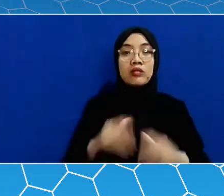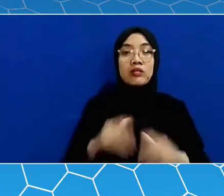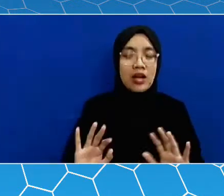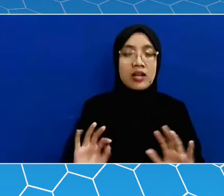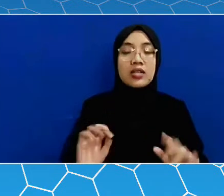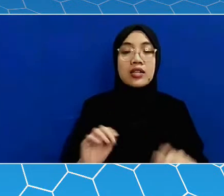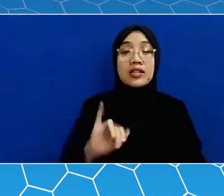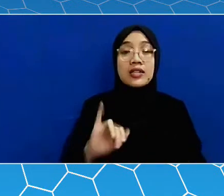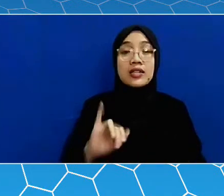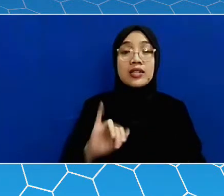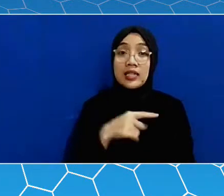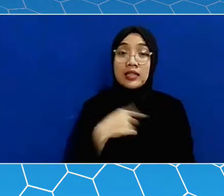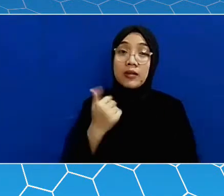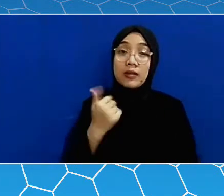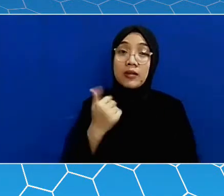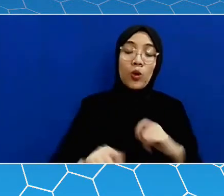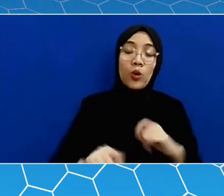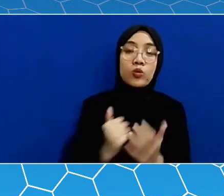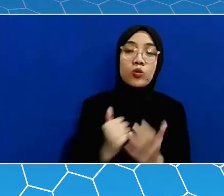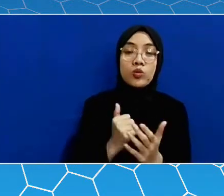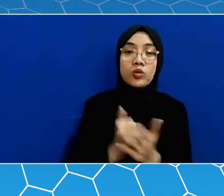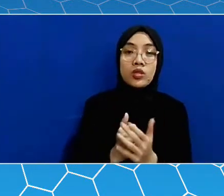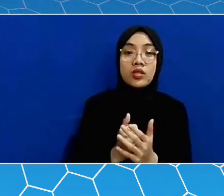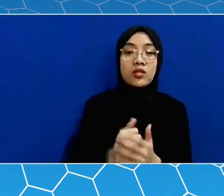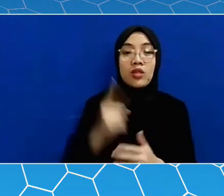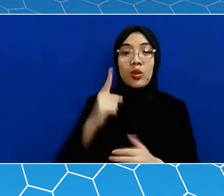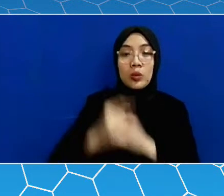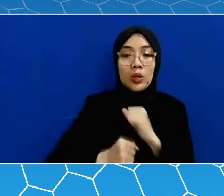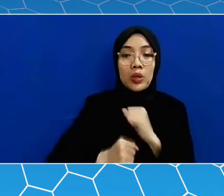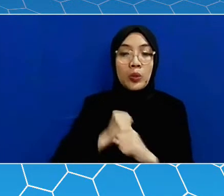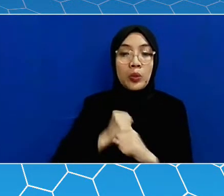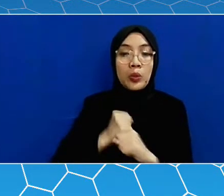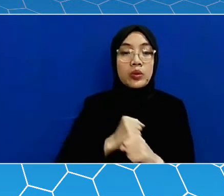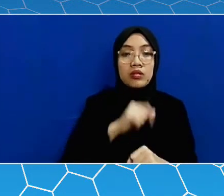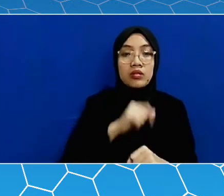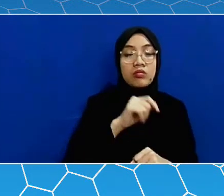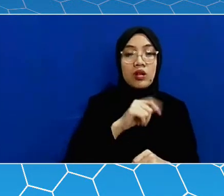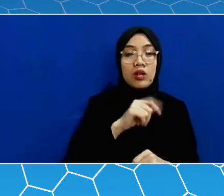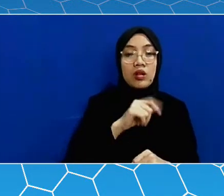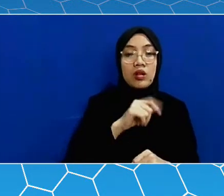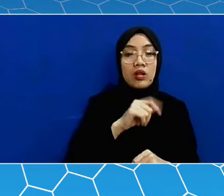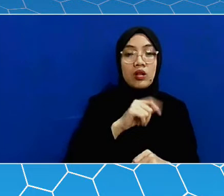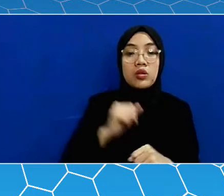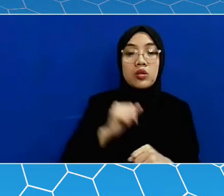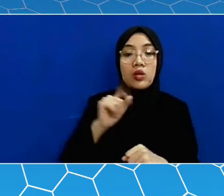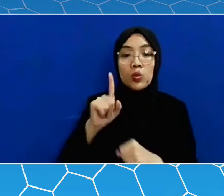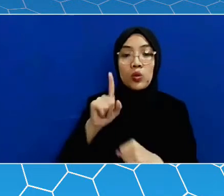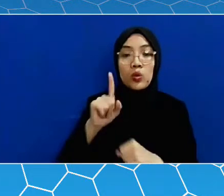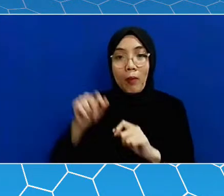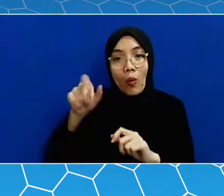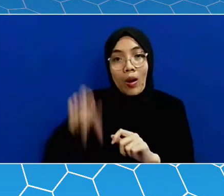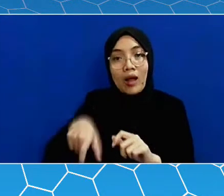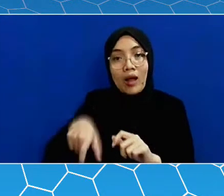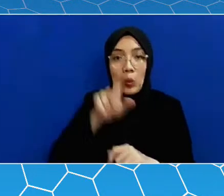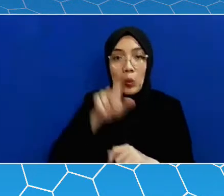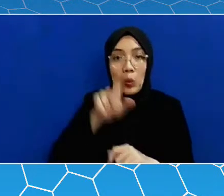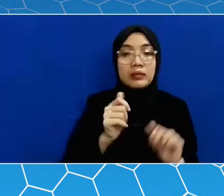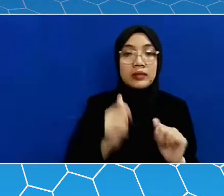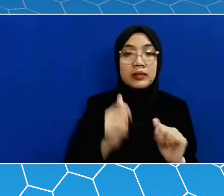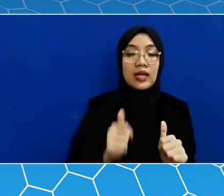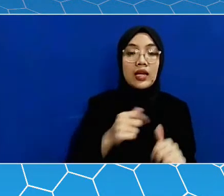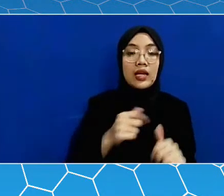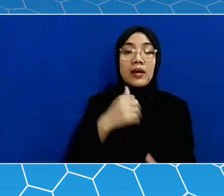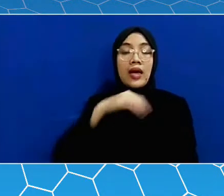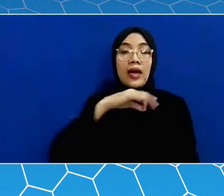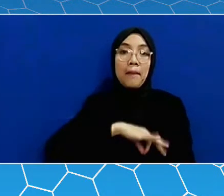per year based on whole populations. And we've been able to show a really significant cost saving with a return on investment of about 5 to